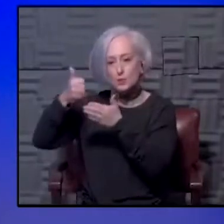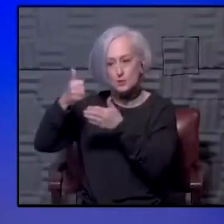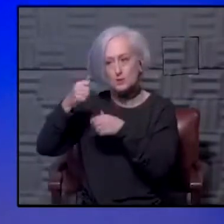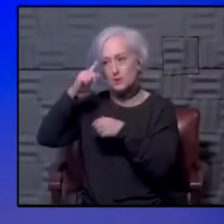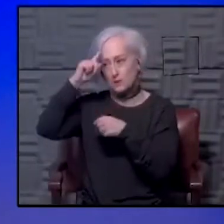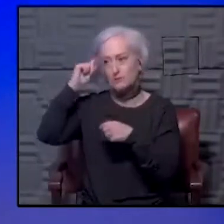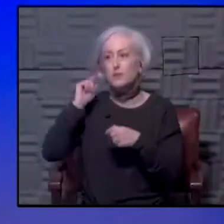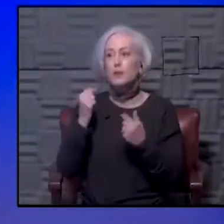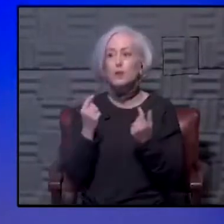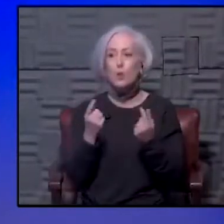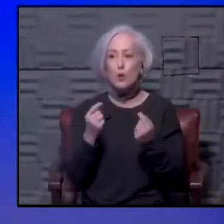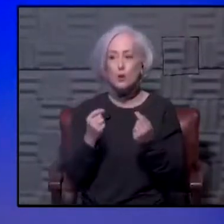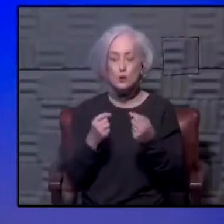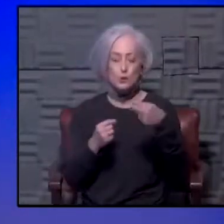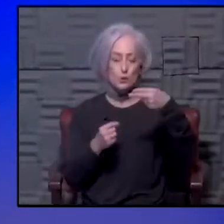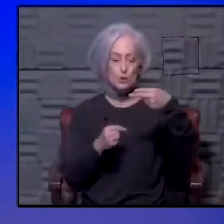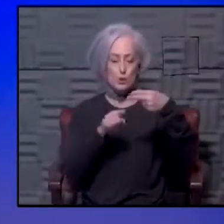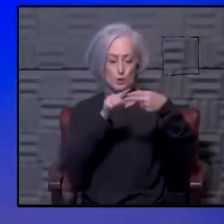finger breaths